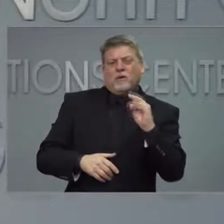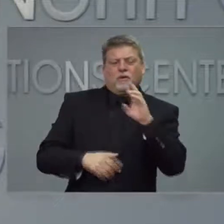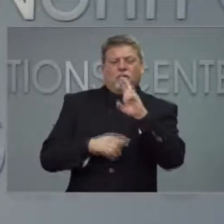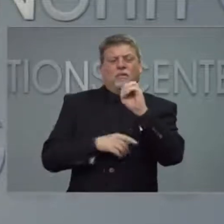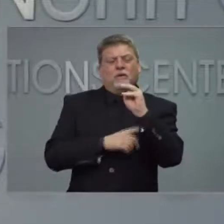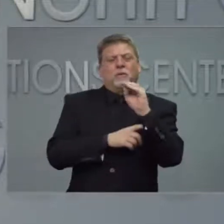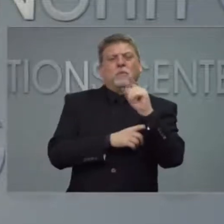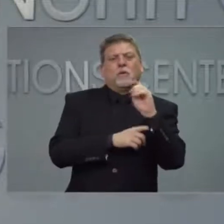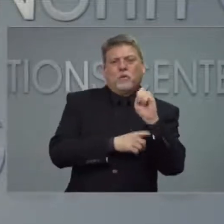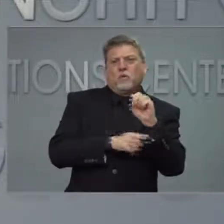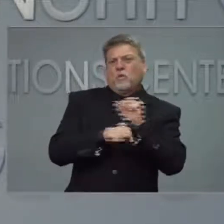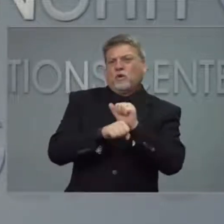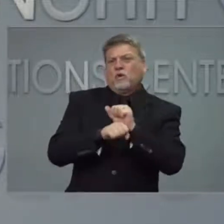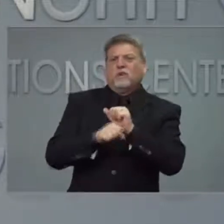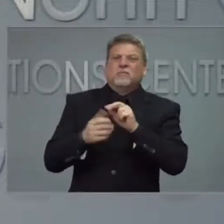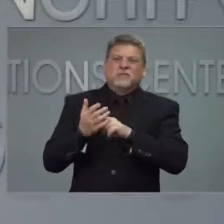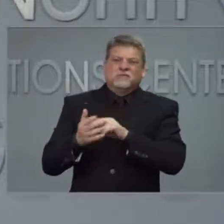encouraged.